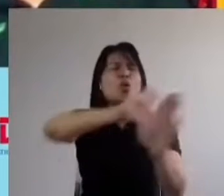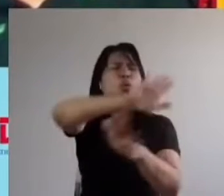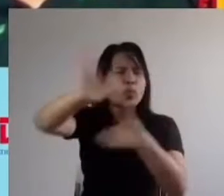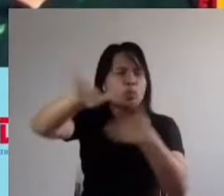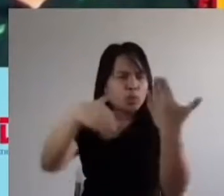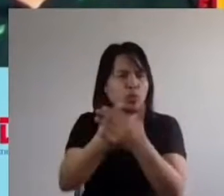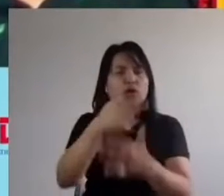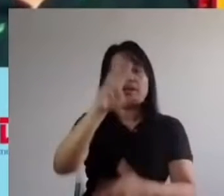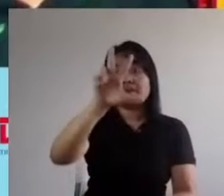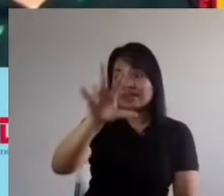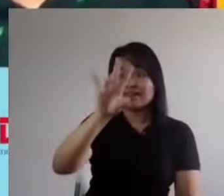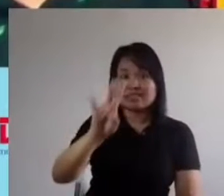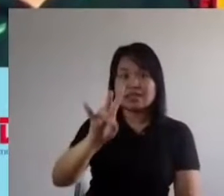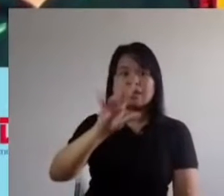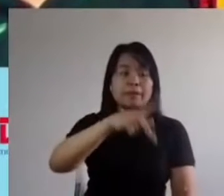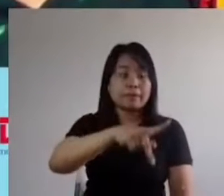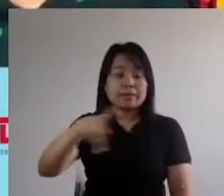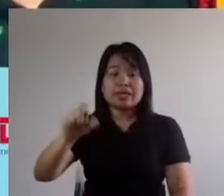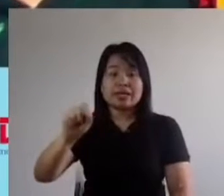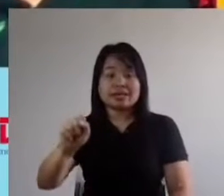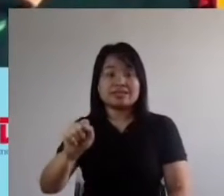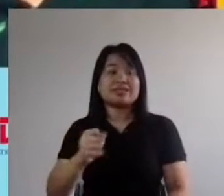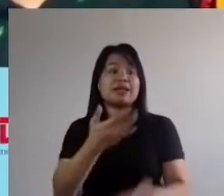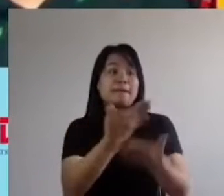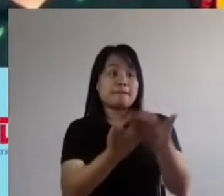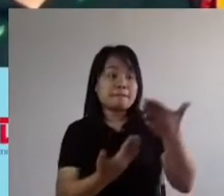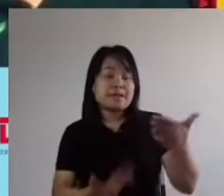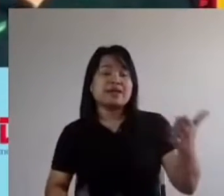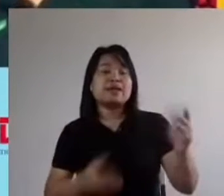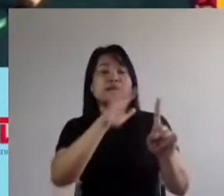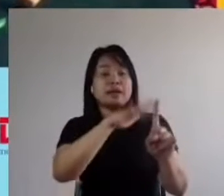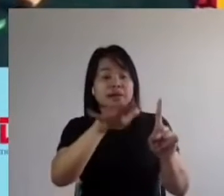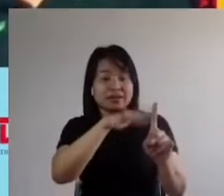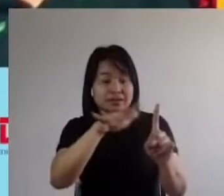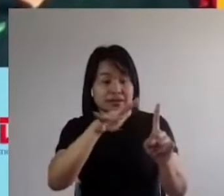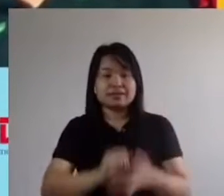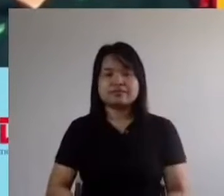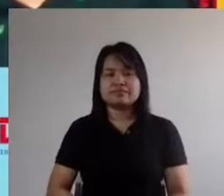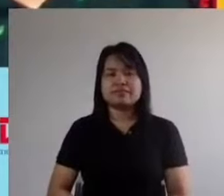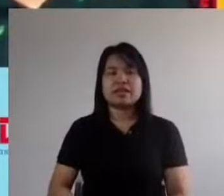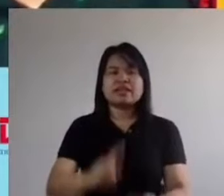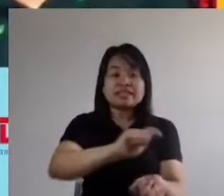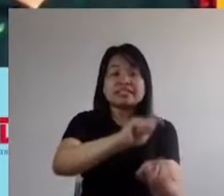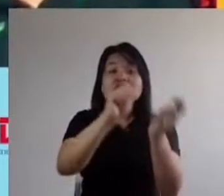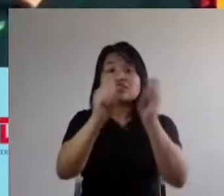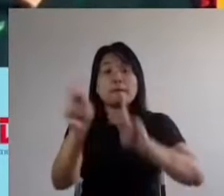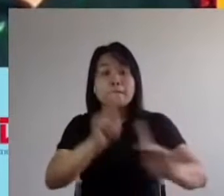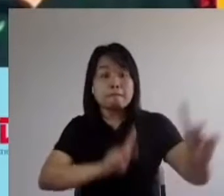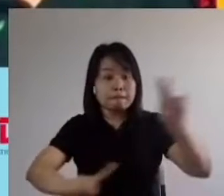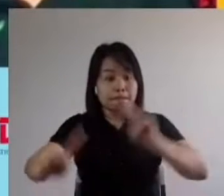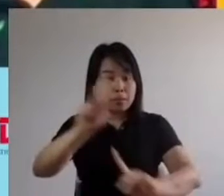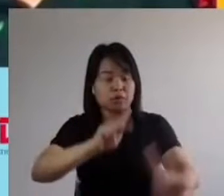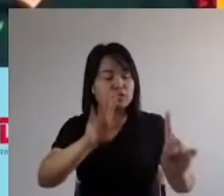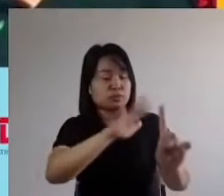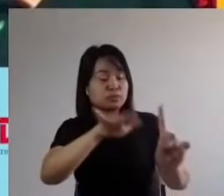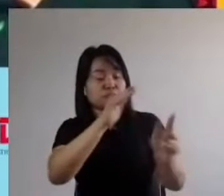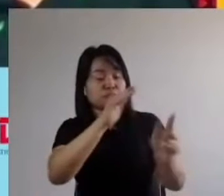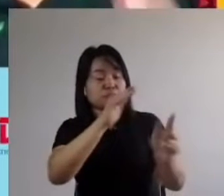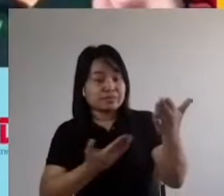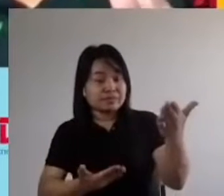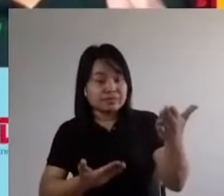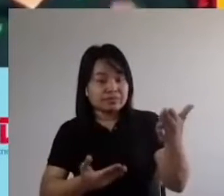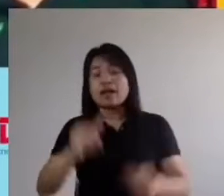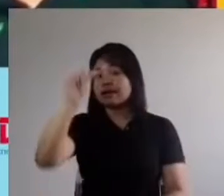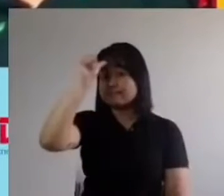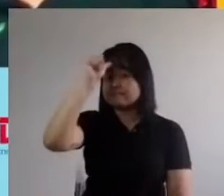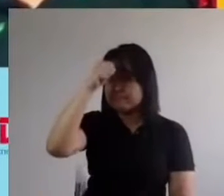PPST indicators translated into performance indicators. Kindly take note that